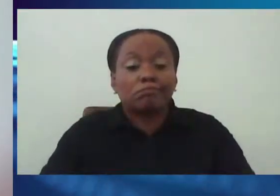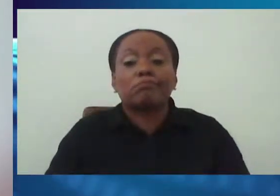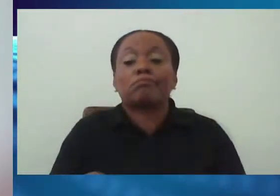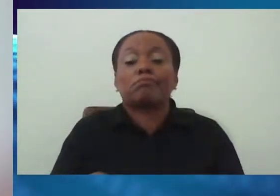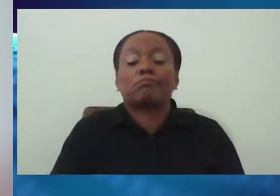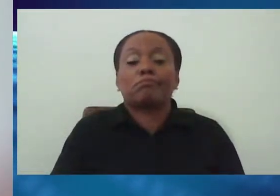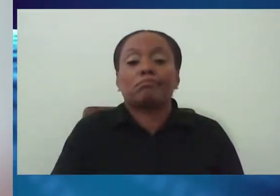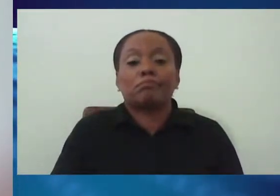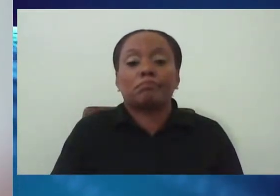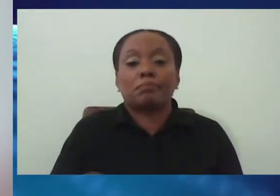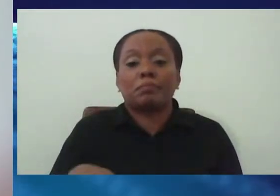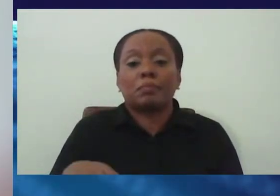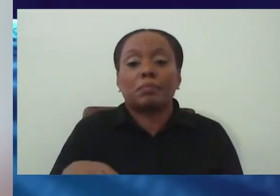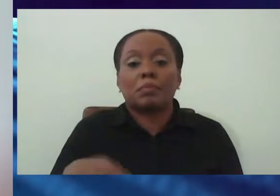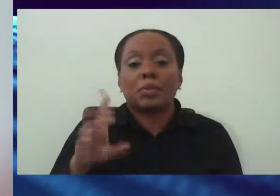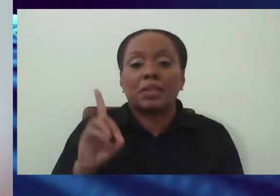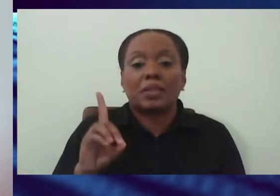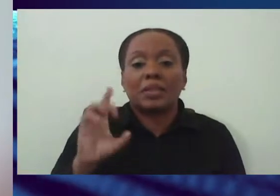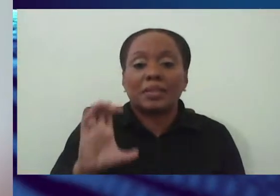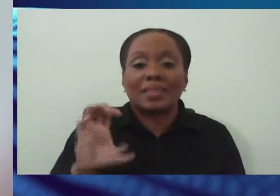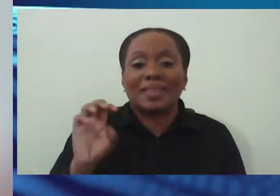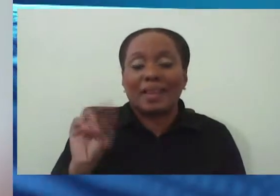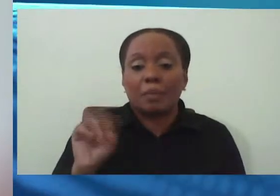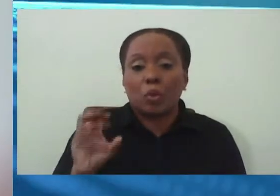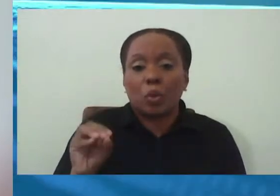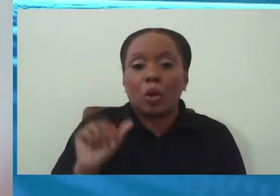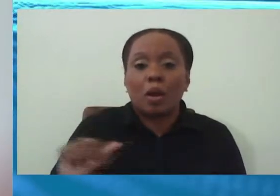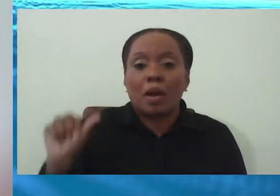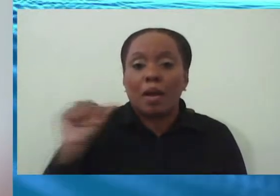Deputy CMO, dcmo at